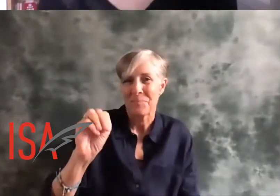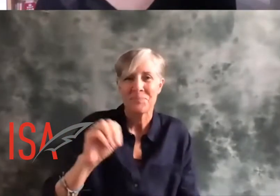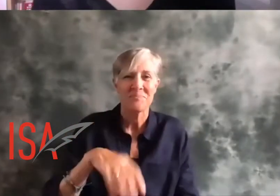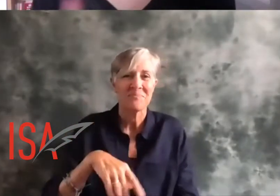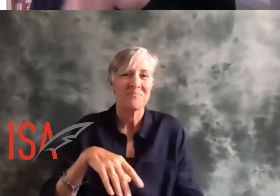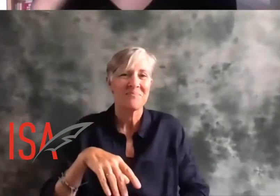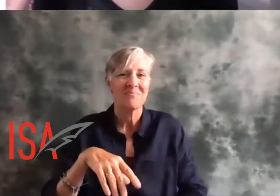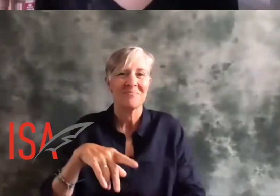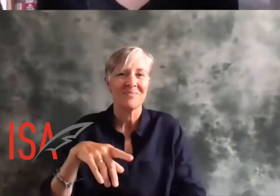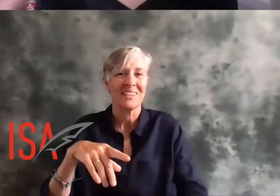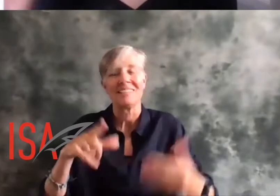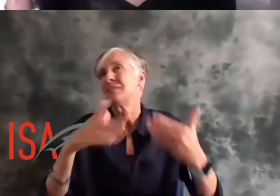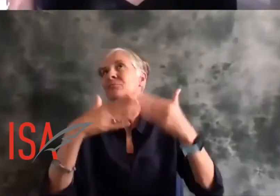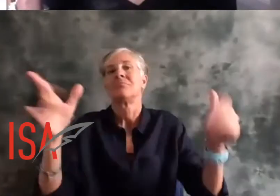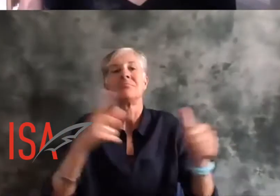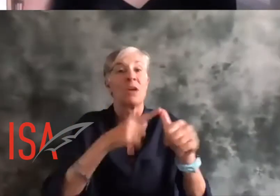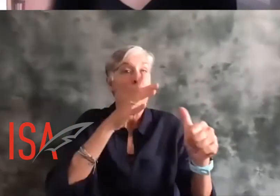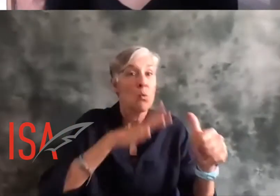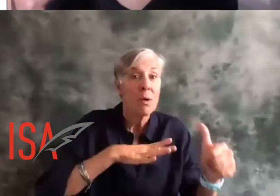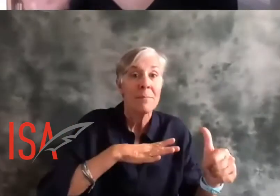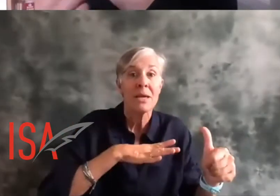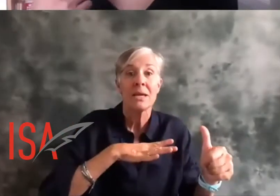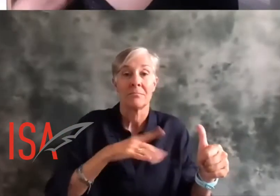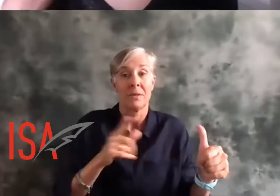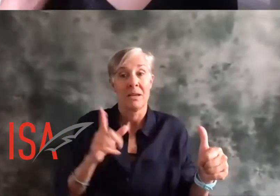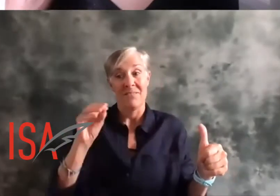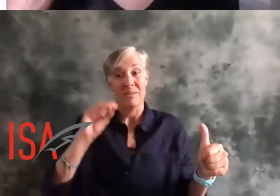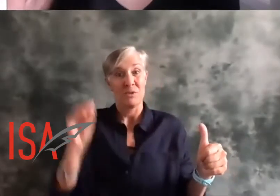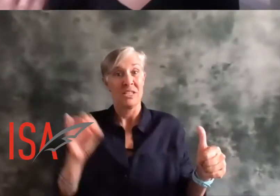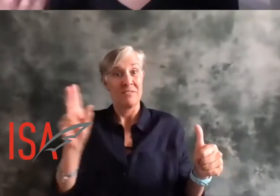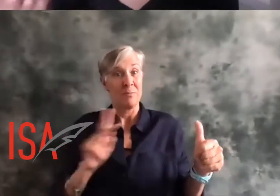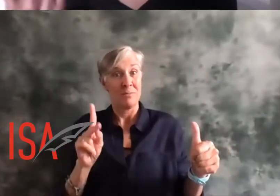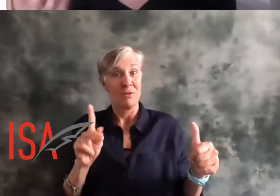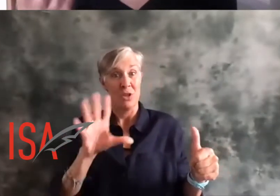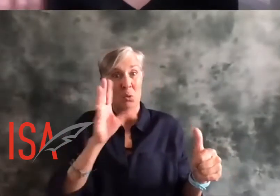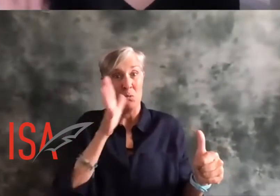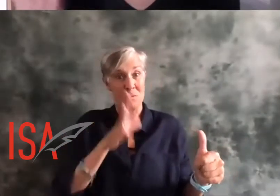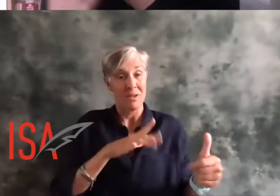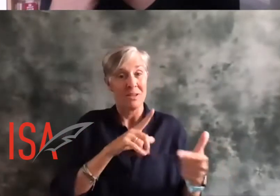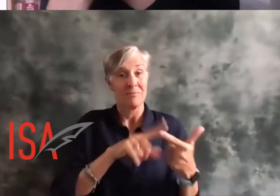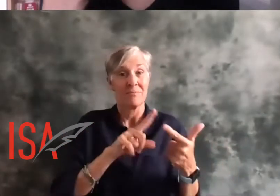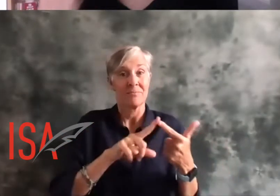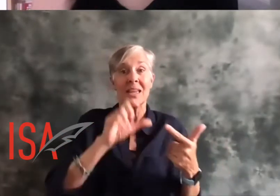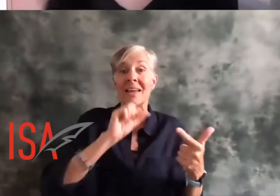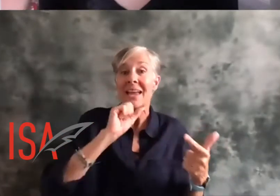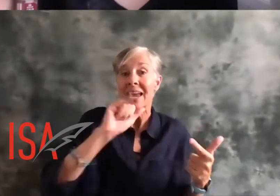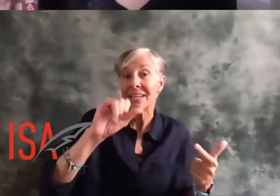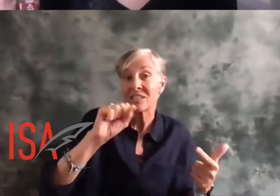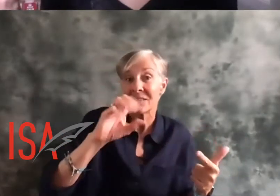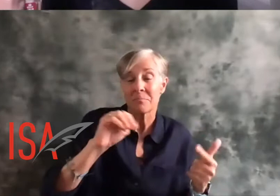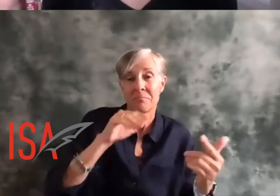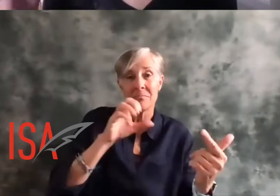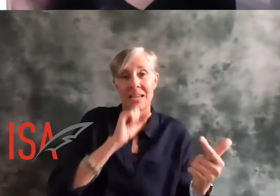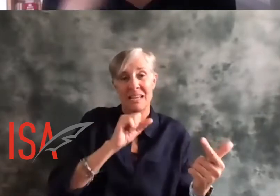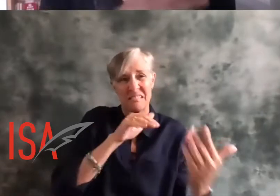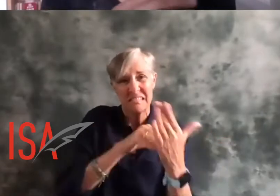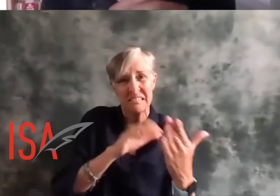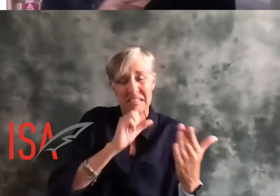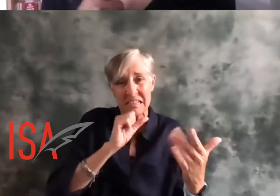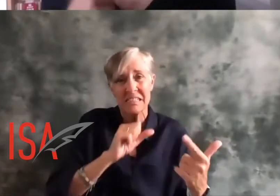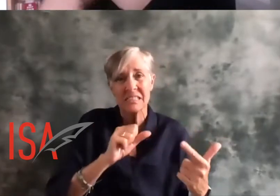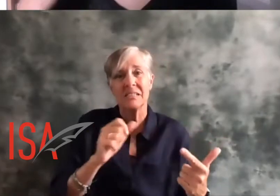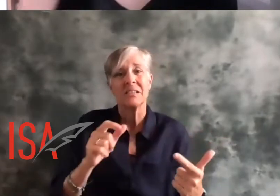start broad and go narrow, women, half the population. We're talking about ageism, so including people who aren't just a